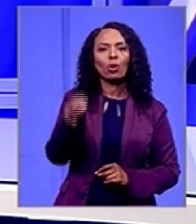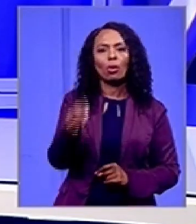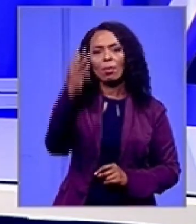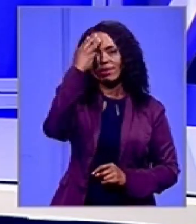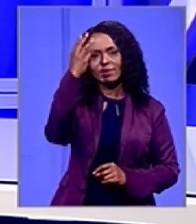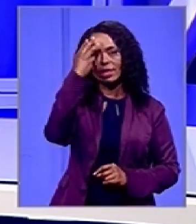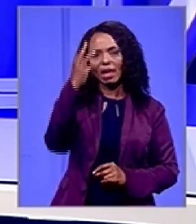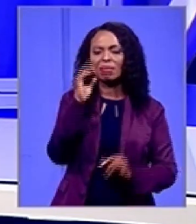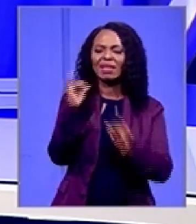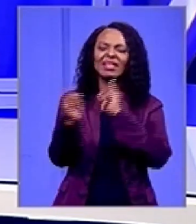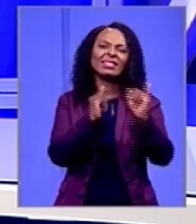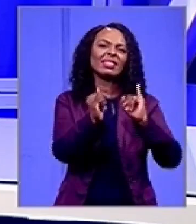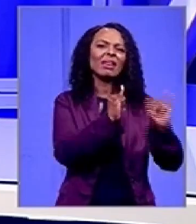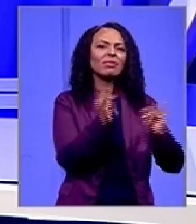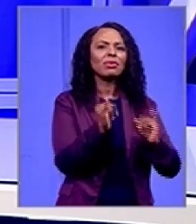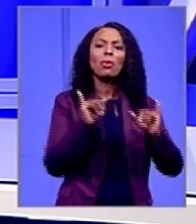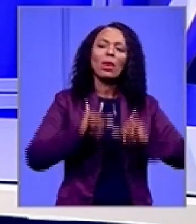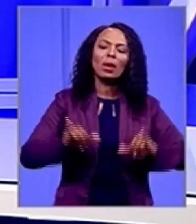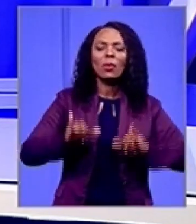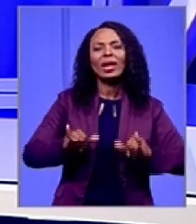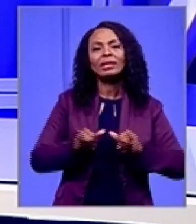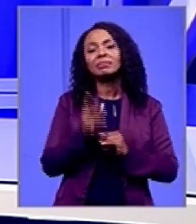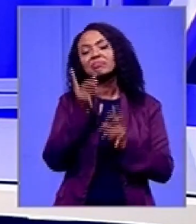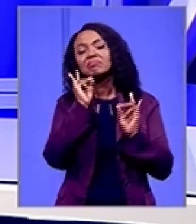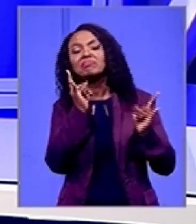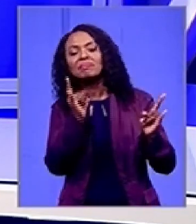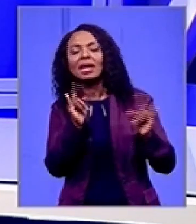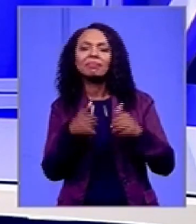Mahikeng ba ba letileng go bogela motshameko ono.